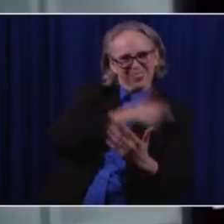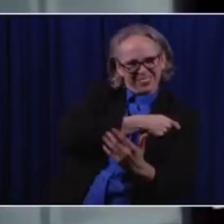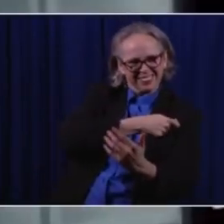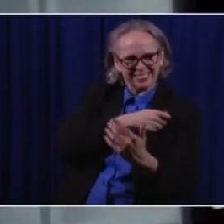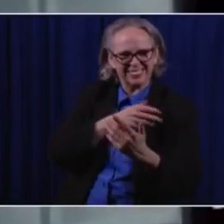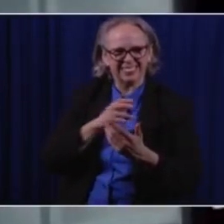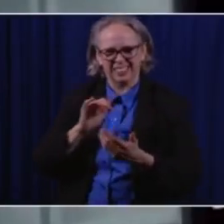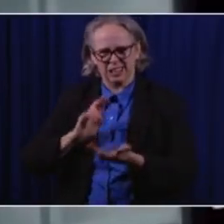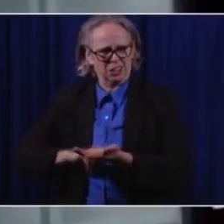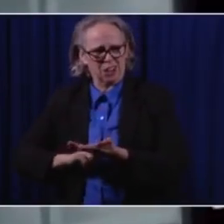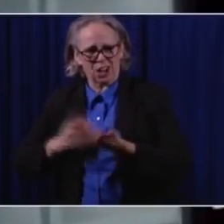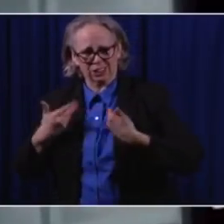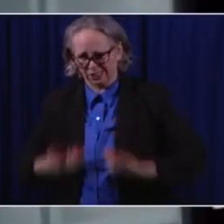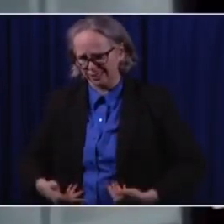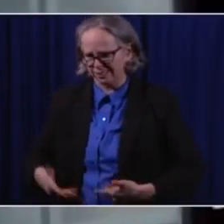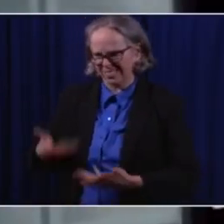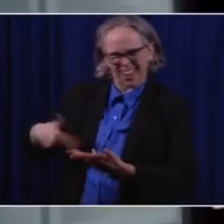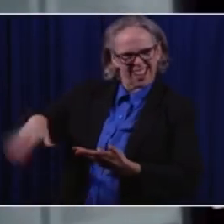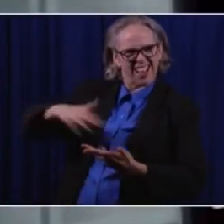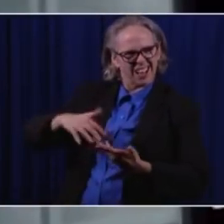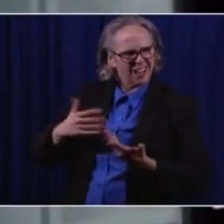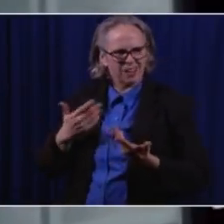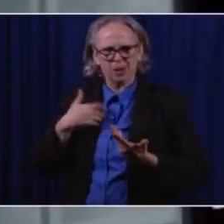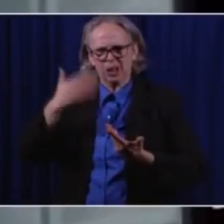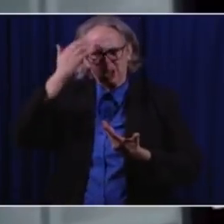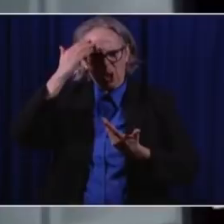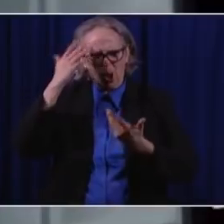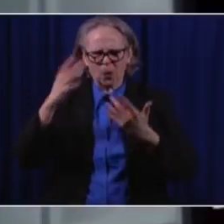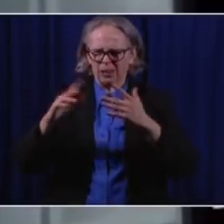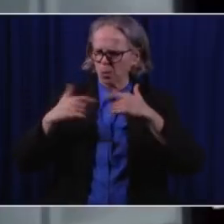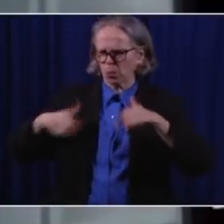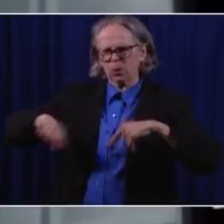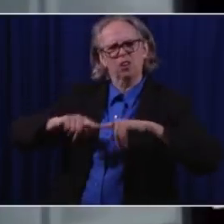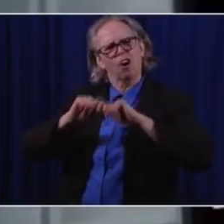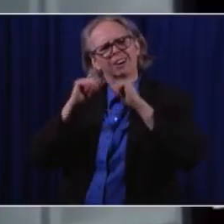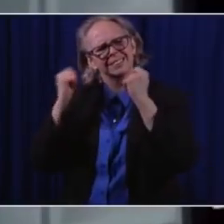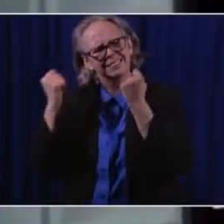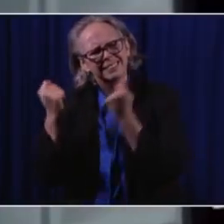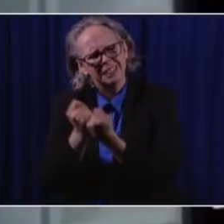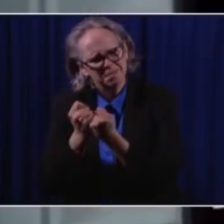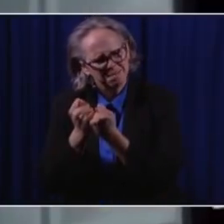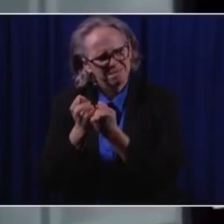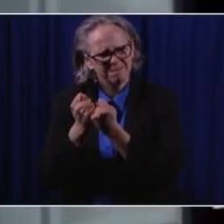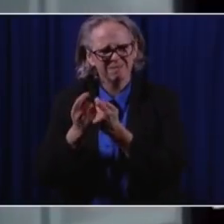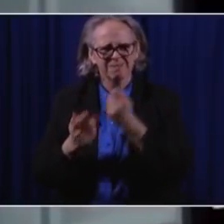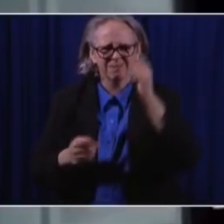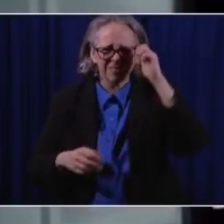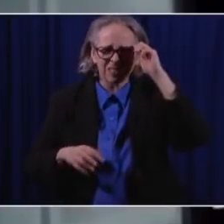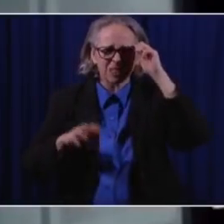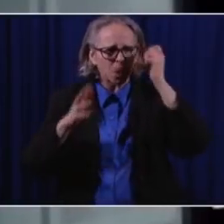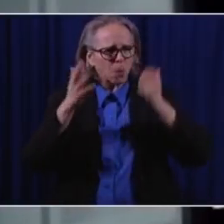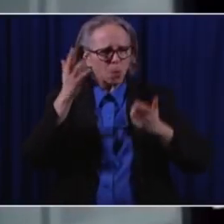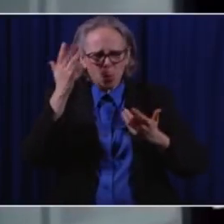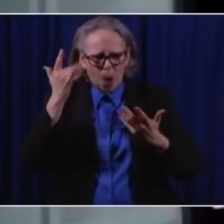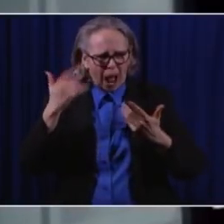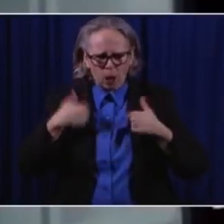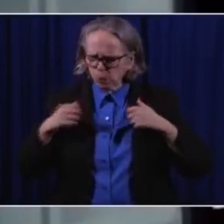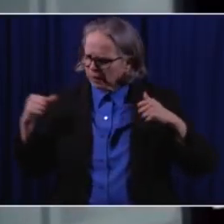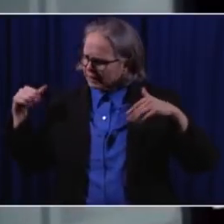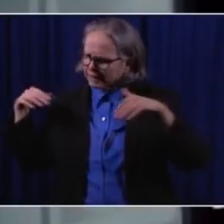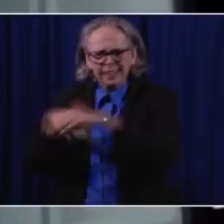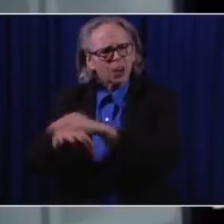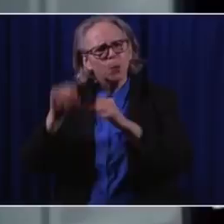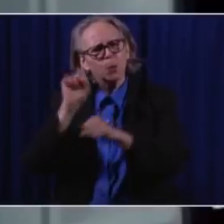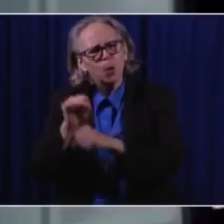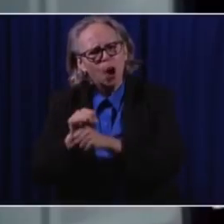think physicians, and like I've said, all of our entire team, the reason we walk in these doors and take on these sacrifices is because we care